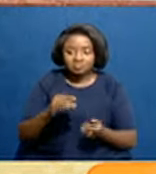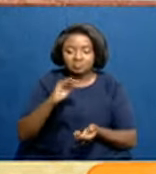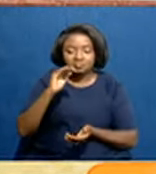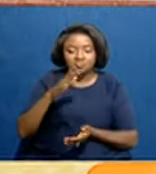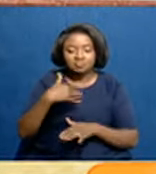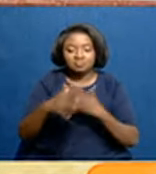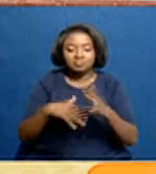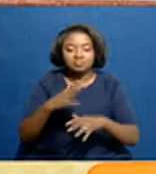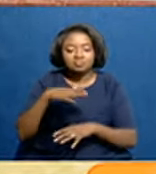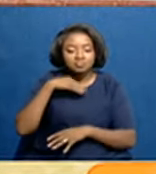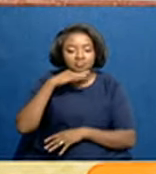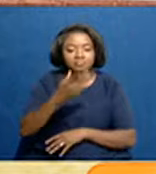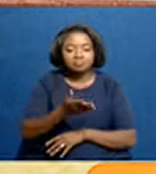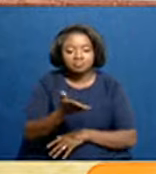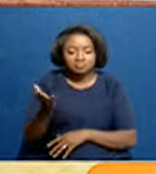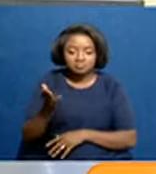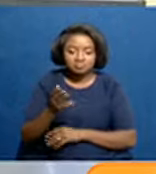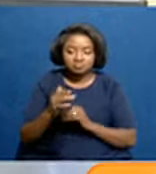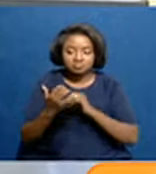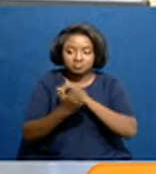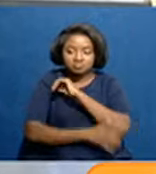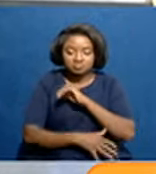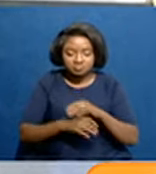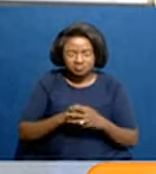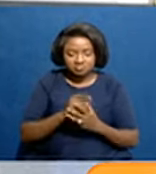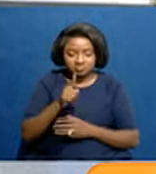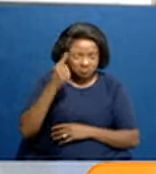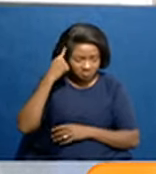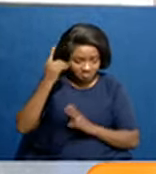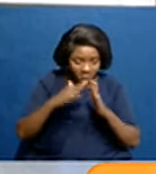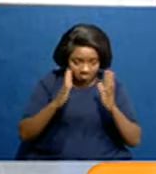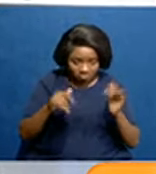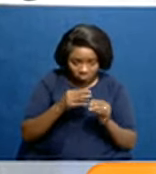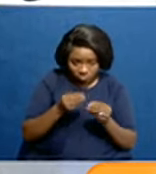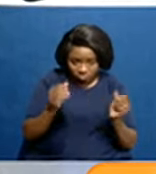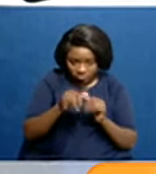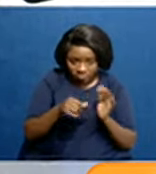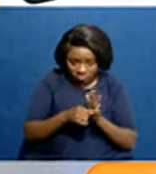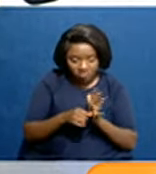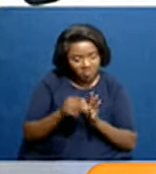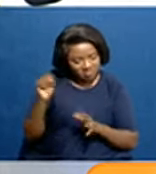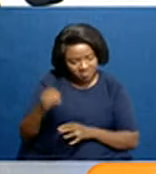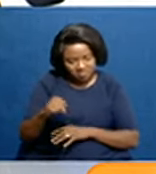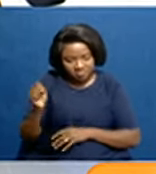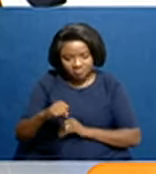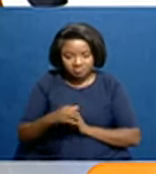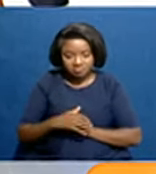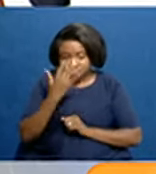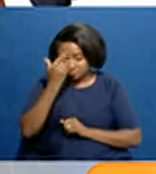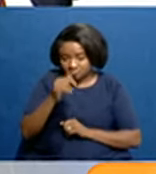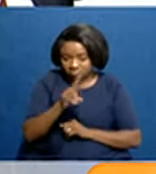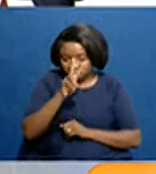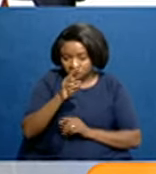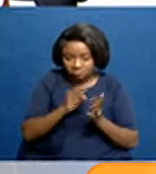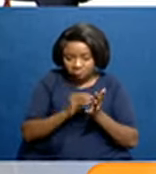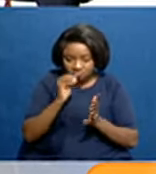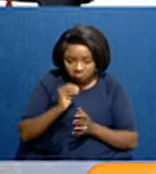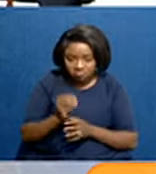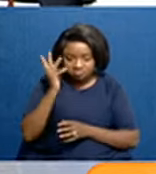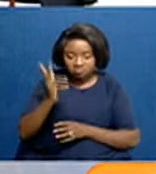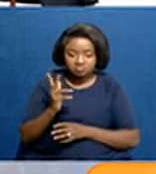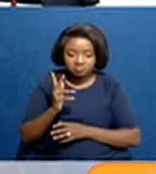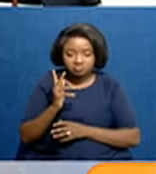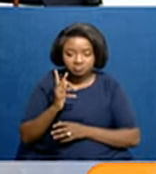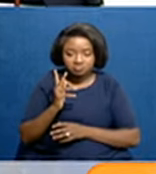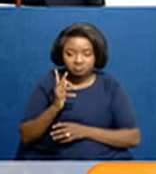poverty? You think housing will solve that? Absolutely, because what is one of the most, there are two very expensive